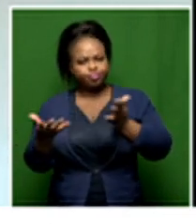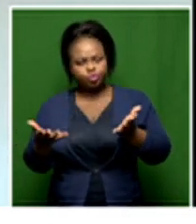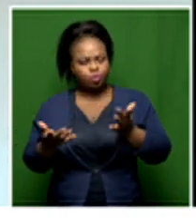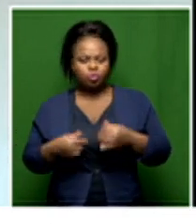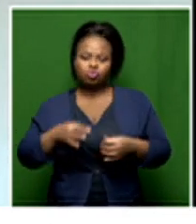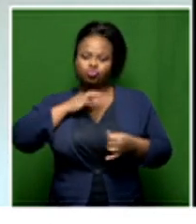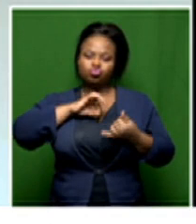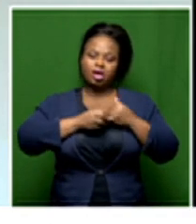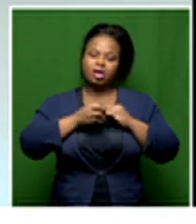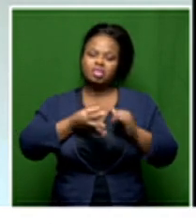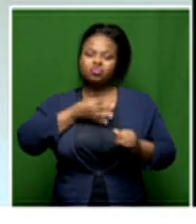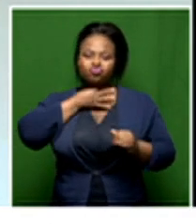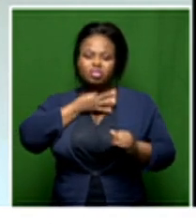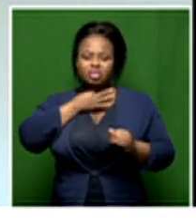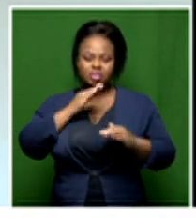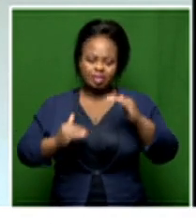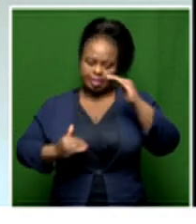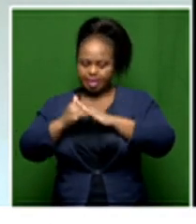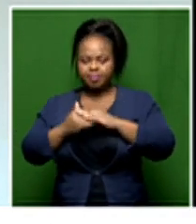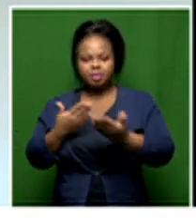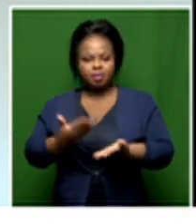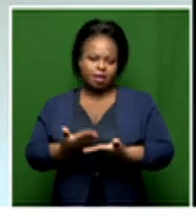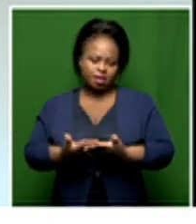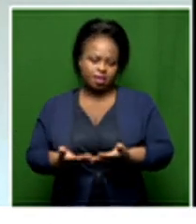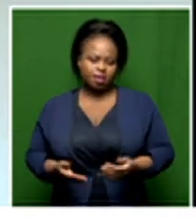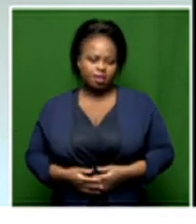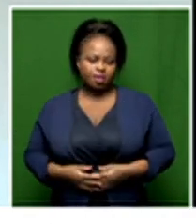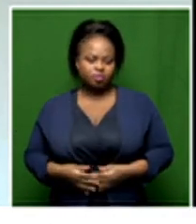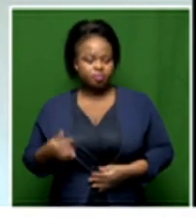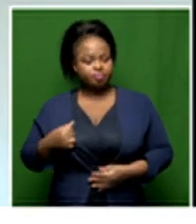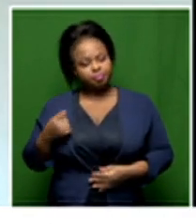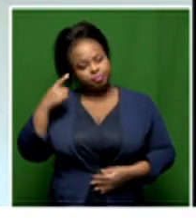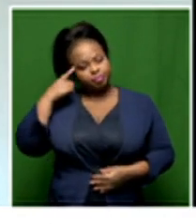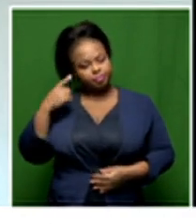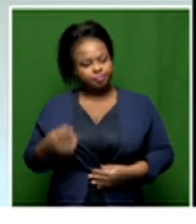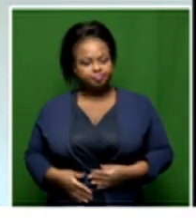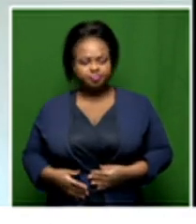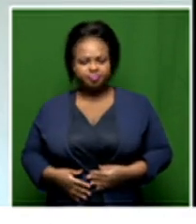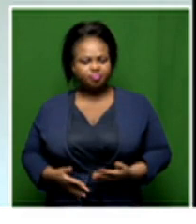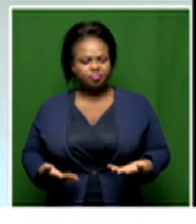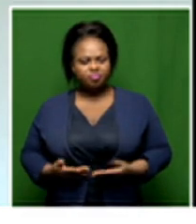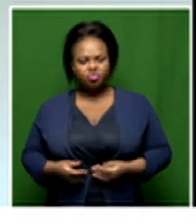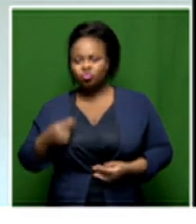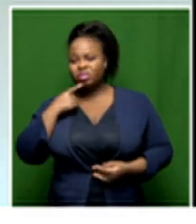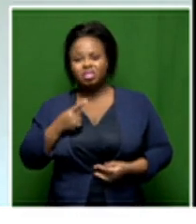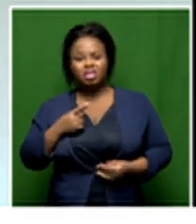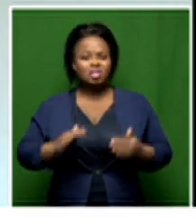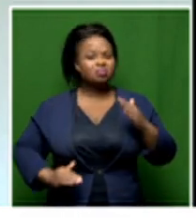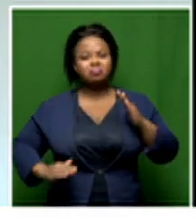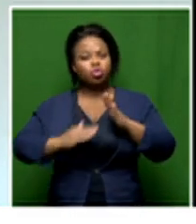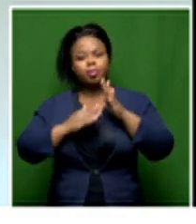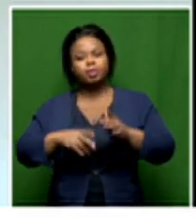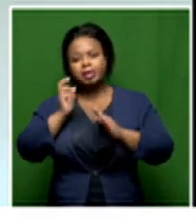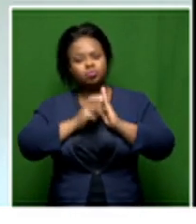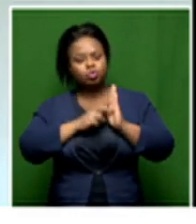risks or consequences of that nature. So I think there is no rule book at the moment. There's